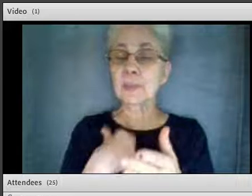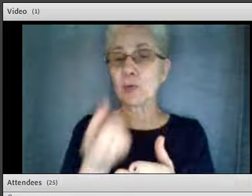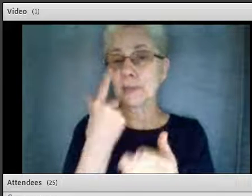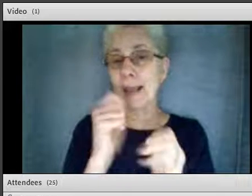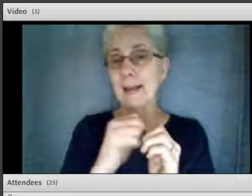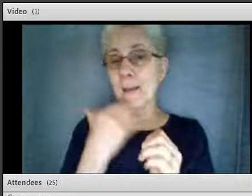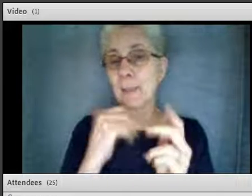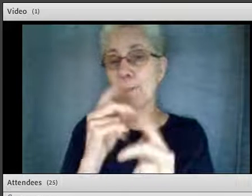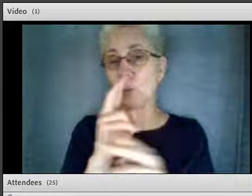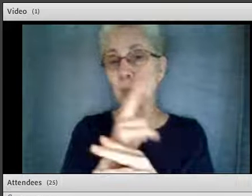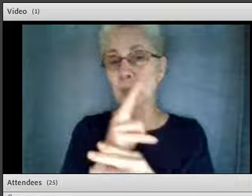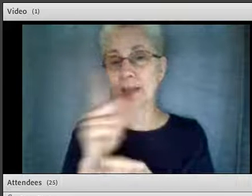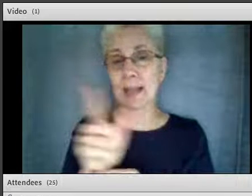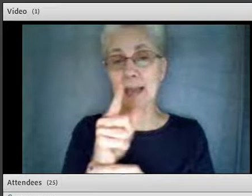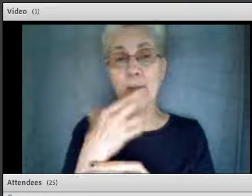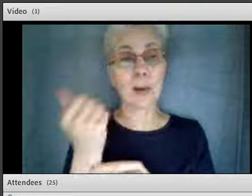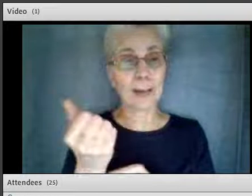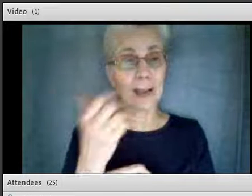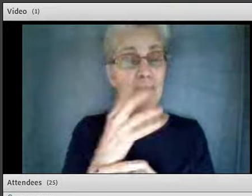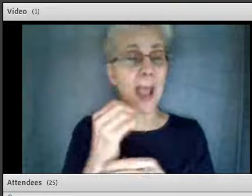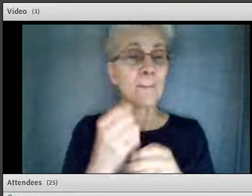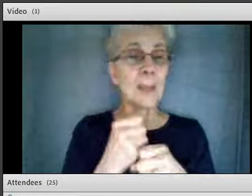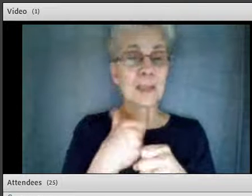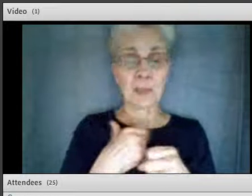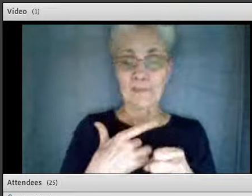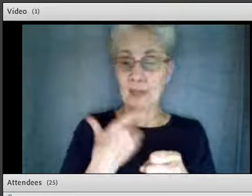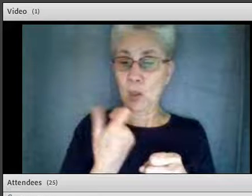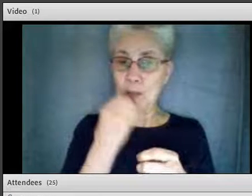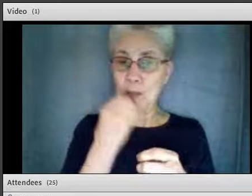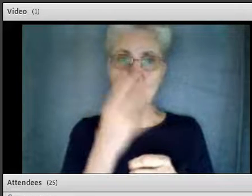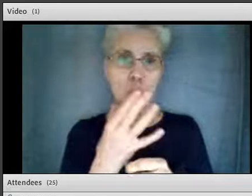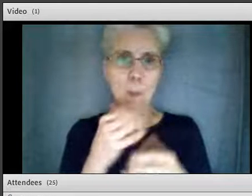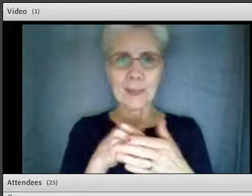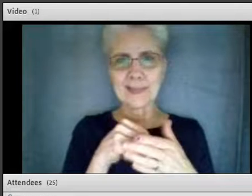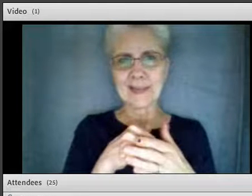of makes me feel a little warm and fuzzy to the library.